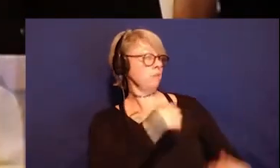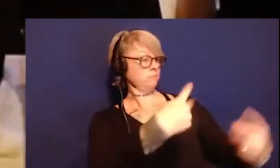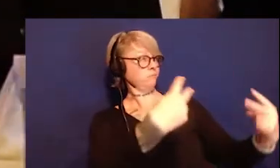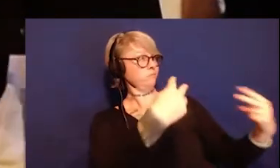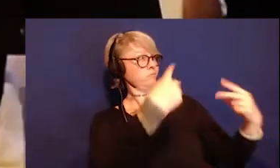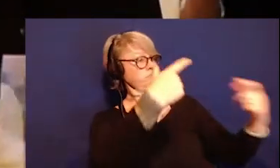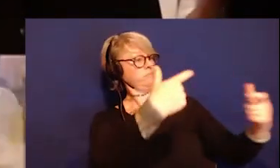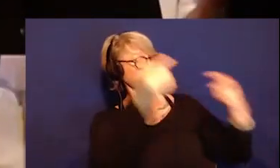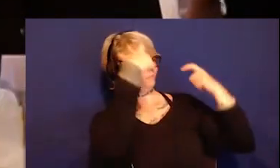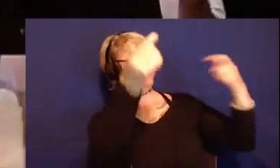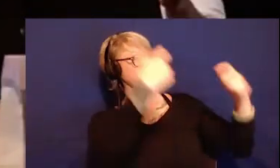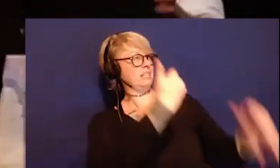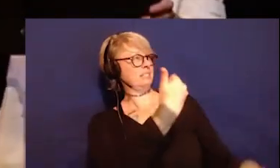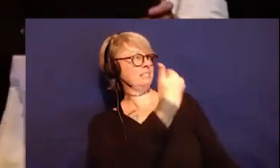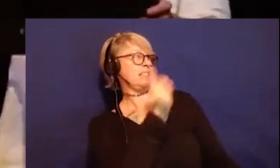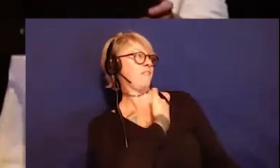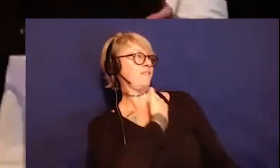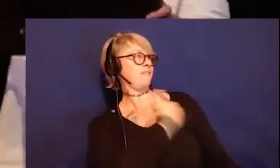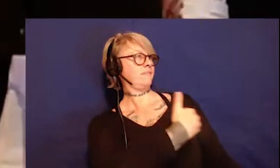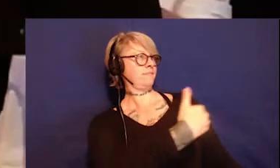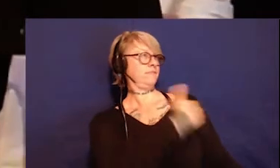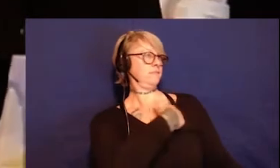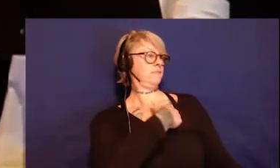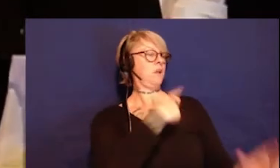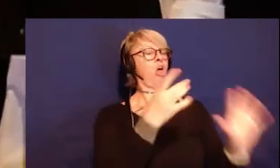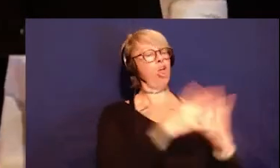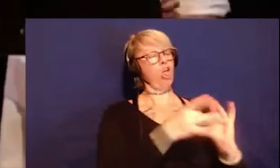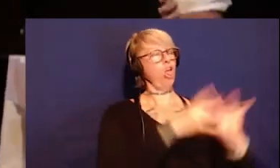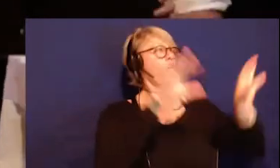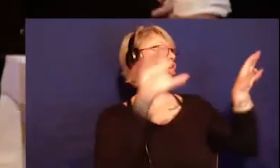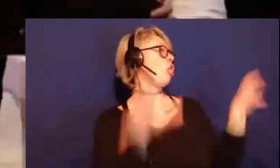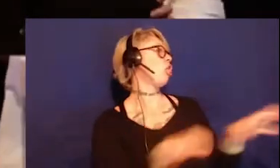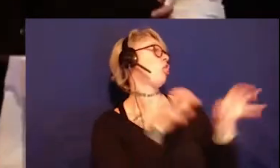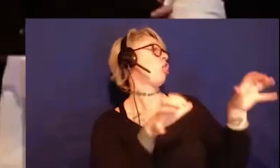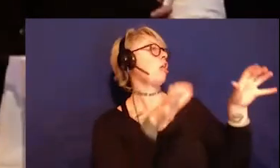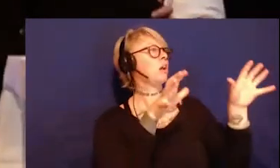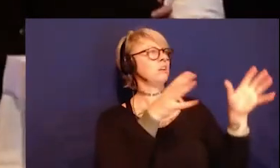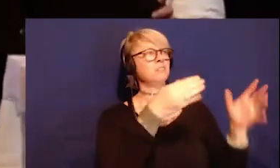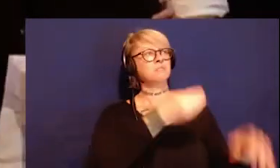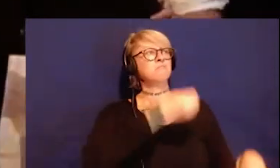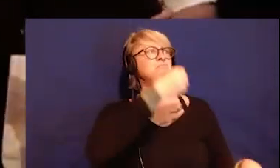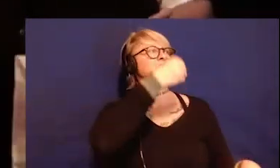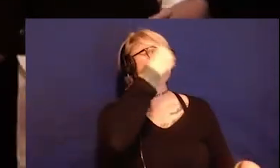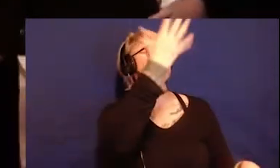Doing things, saying things, with no regard for how they might put that institution in peril.